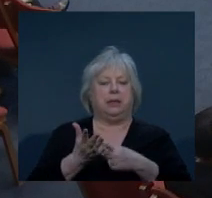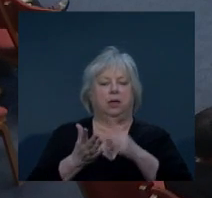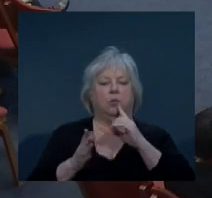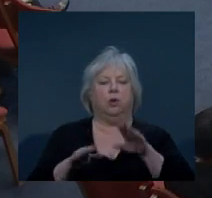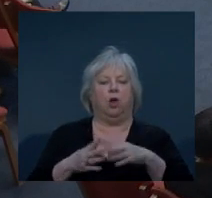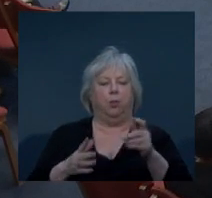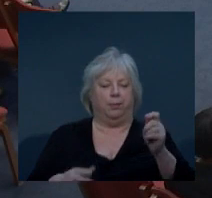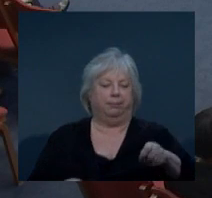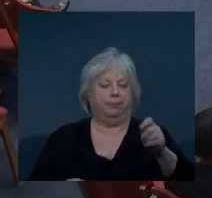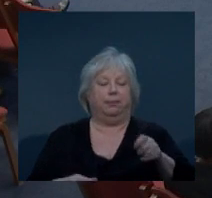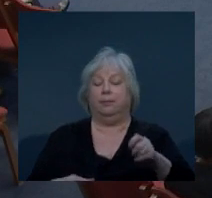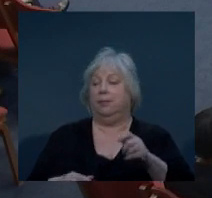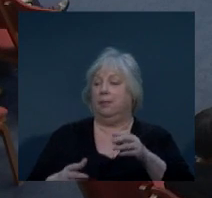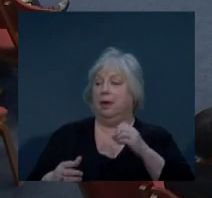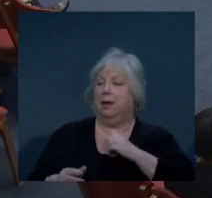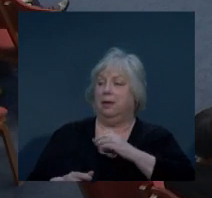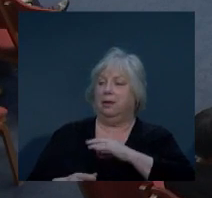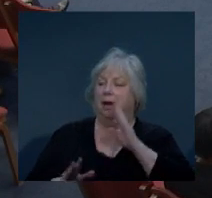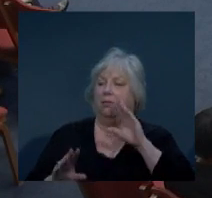Staff.